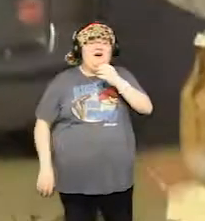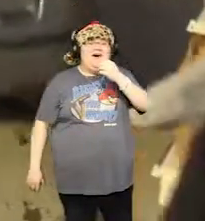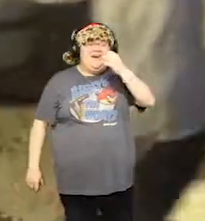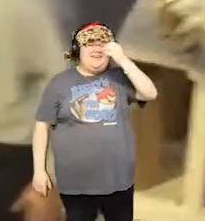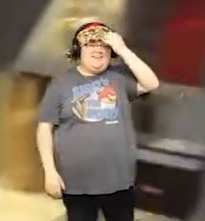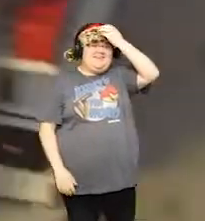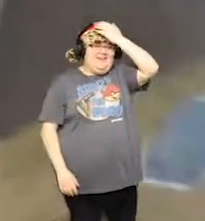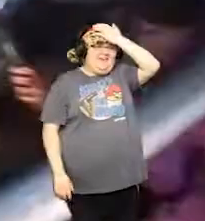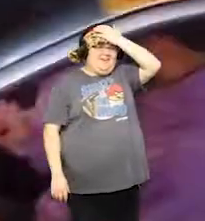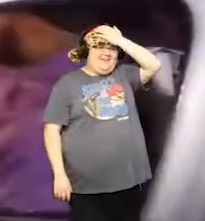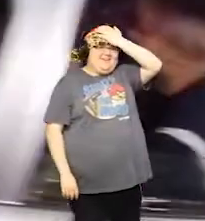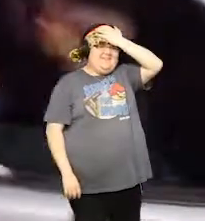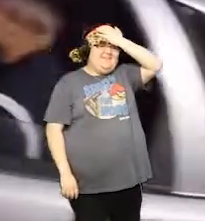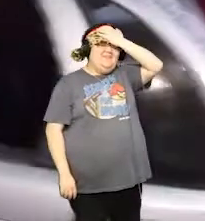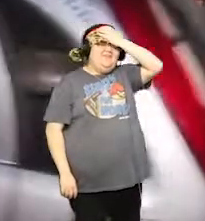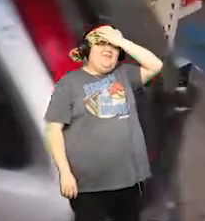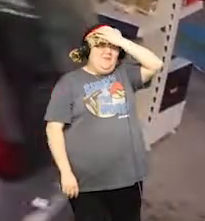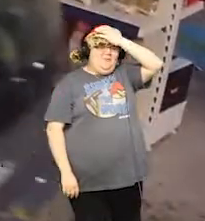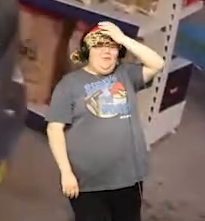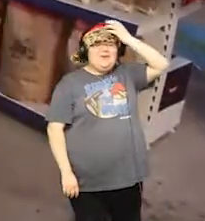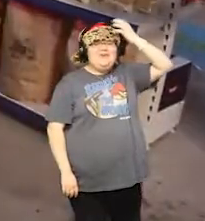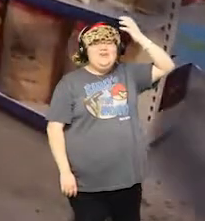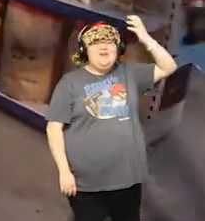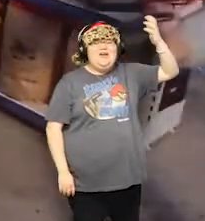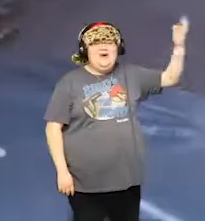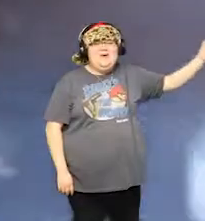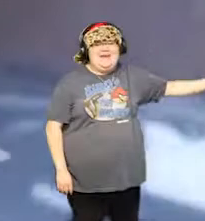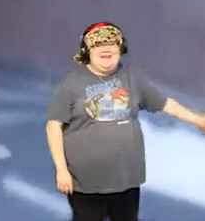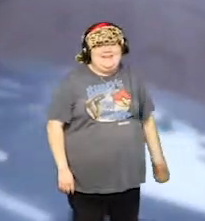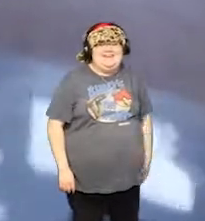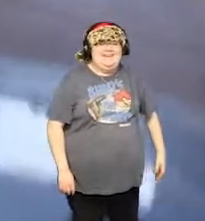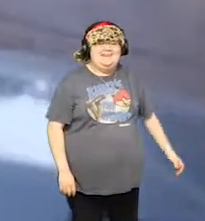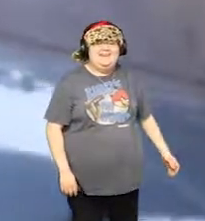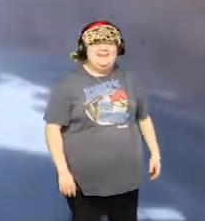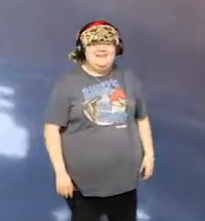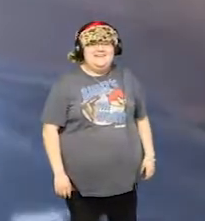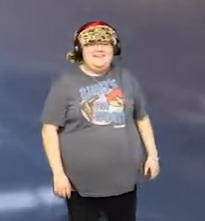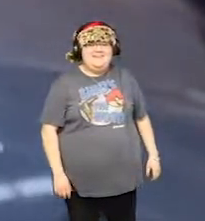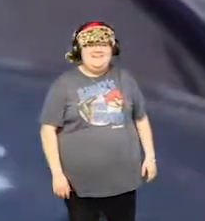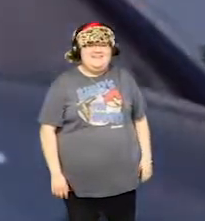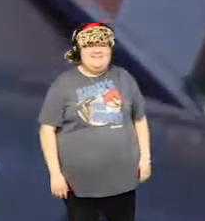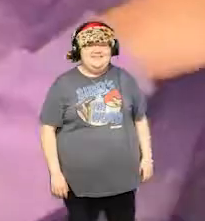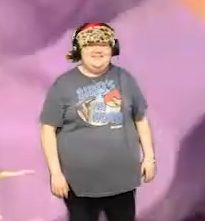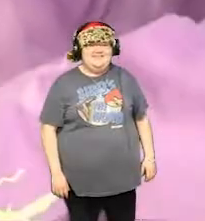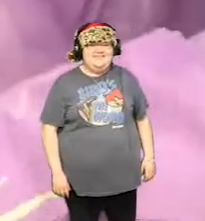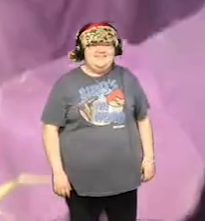This one. Come on. Oh my God. What are you doing?